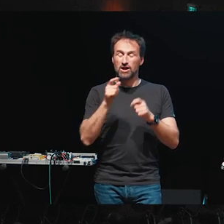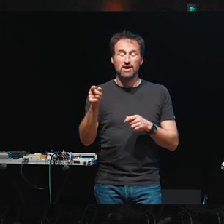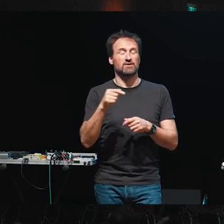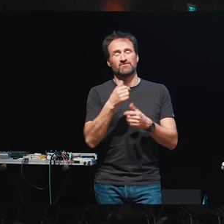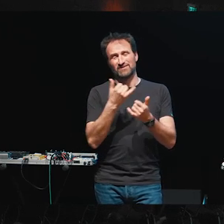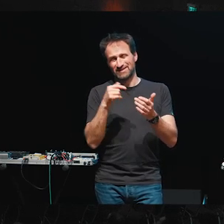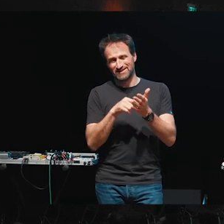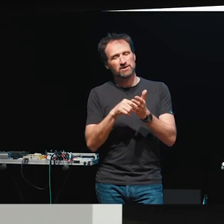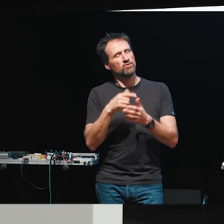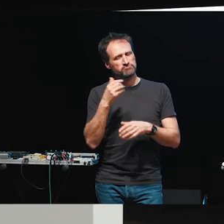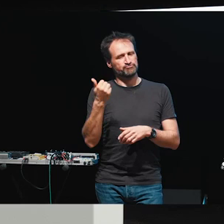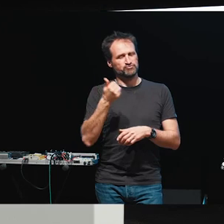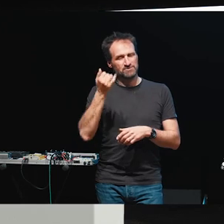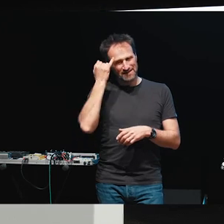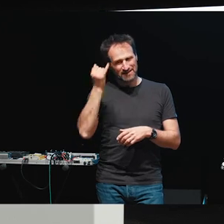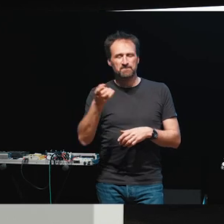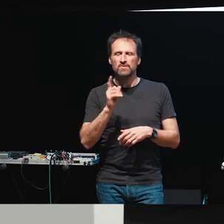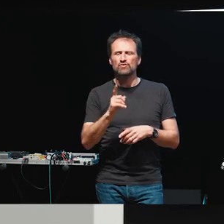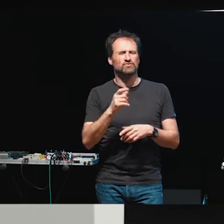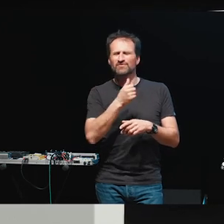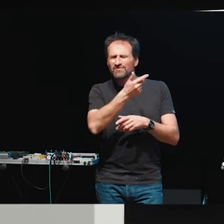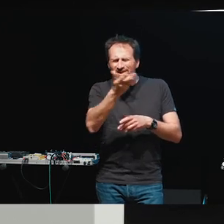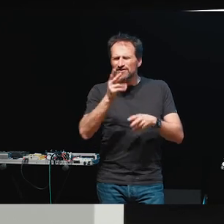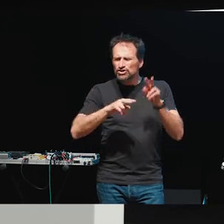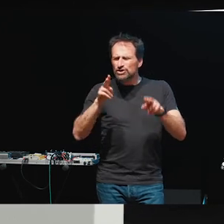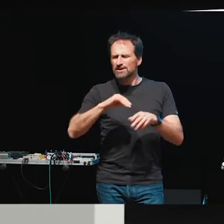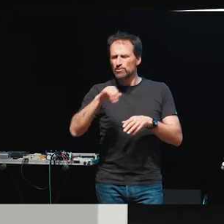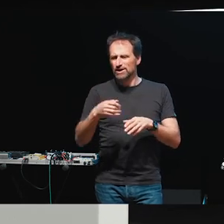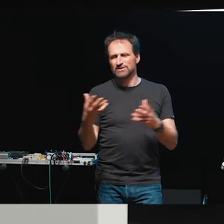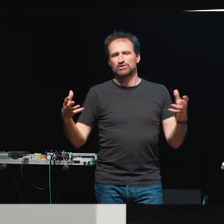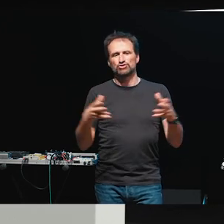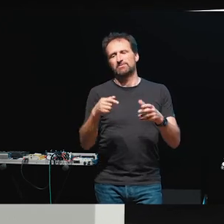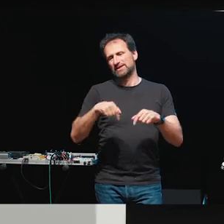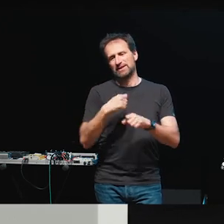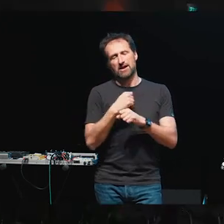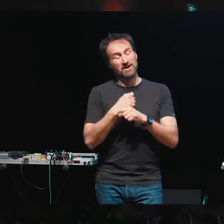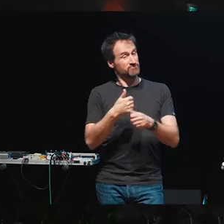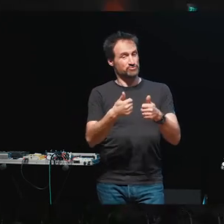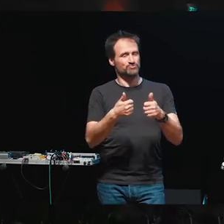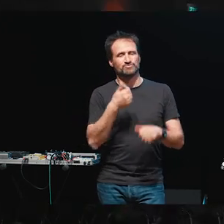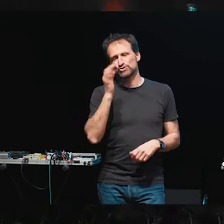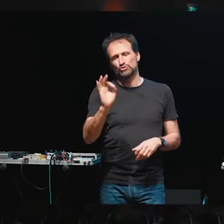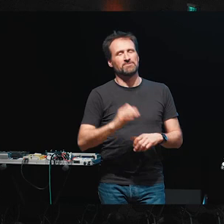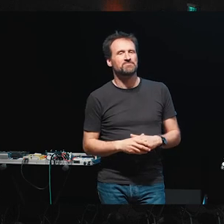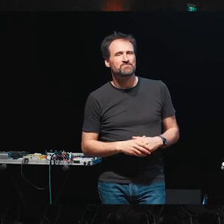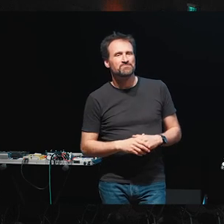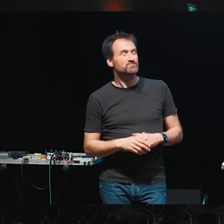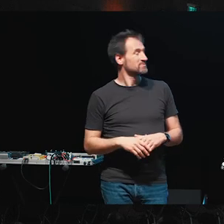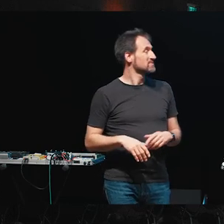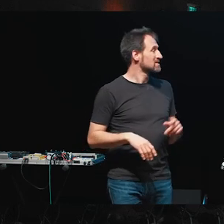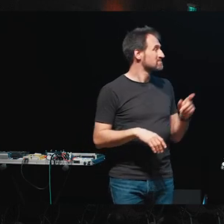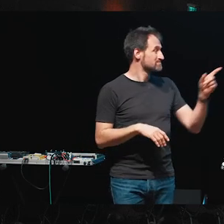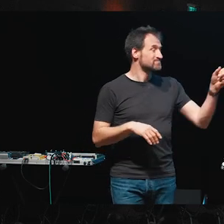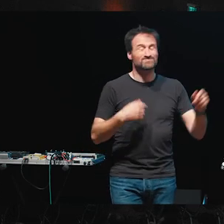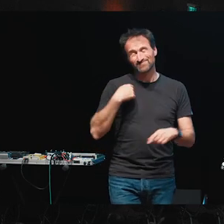top level await. And so people for all different projects have been working together here. So I think this, especially